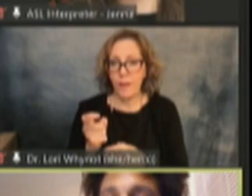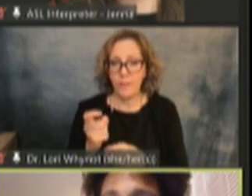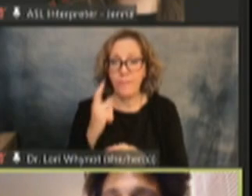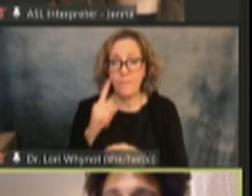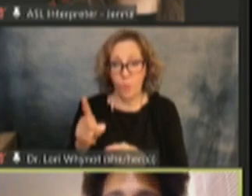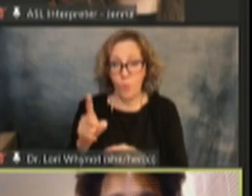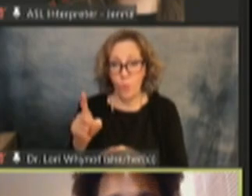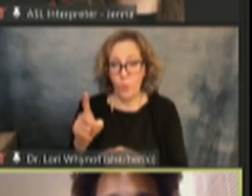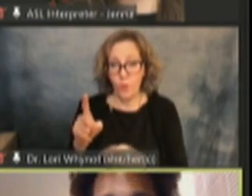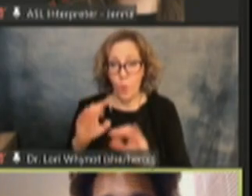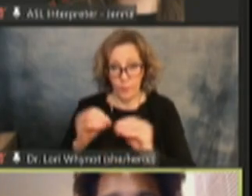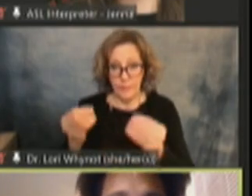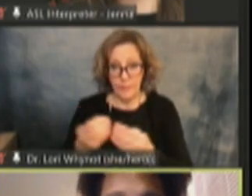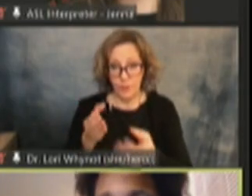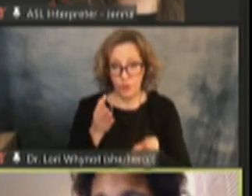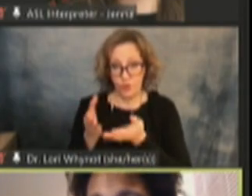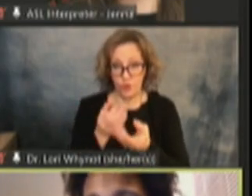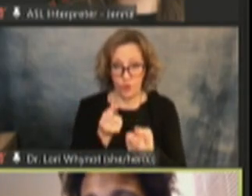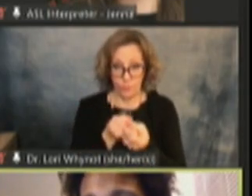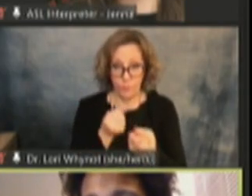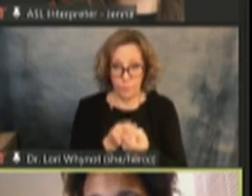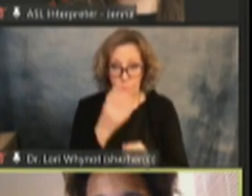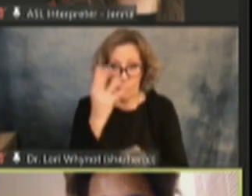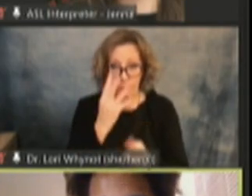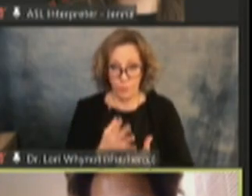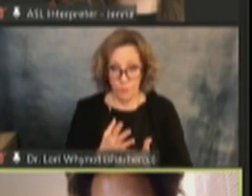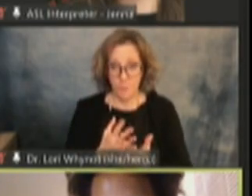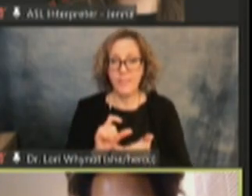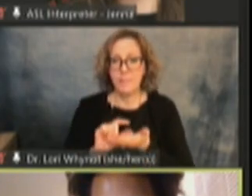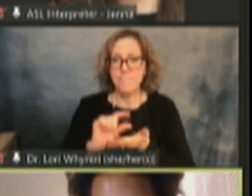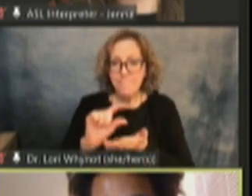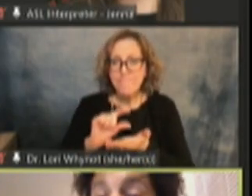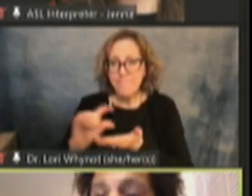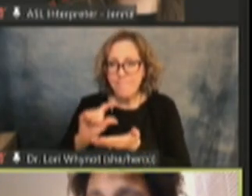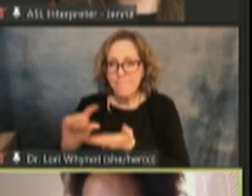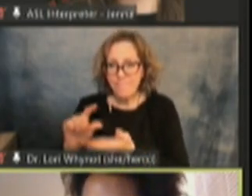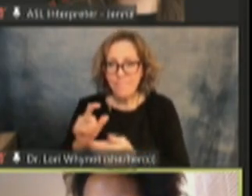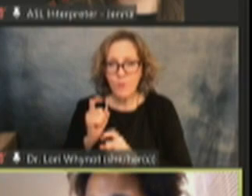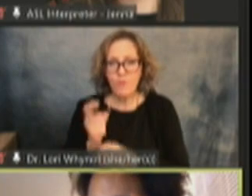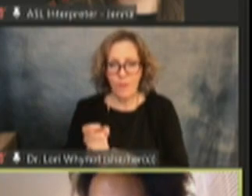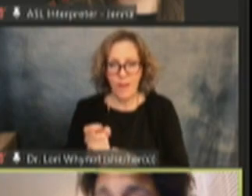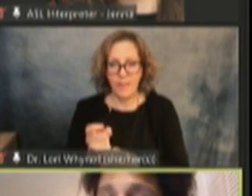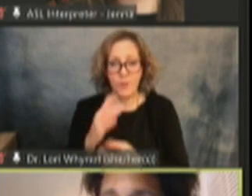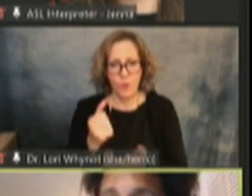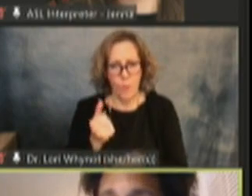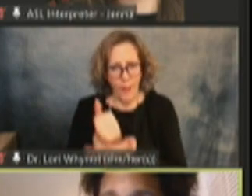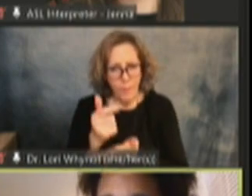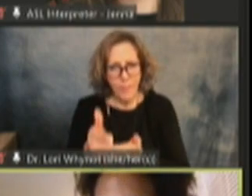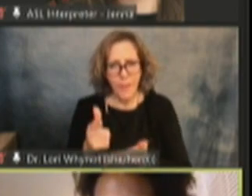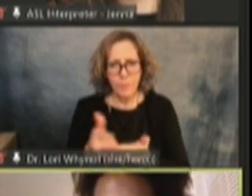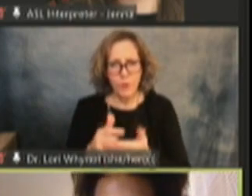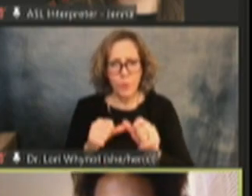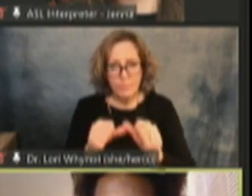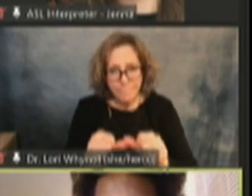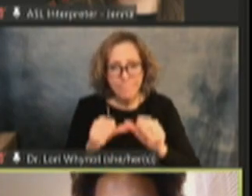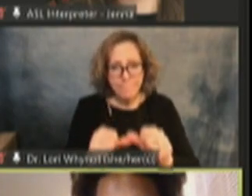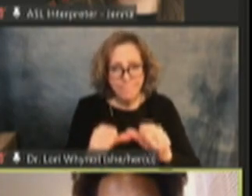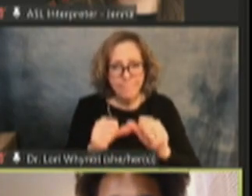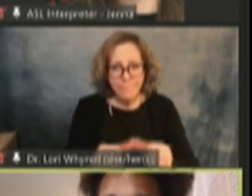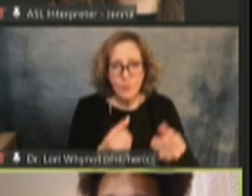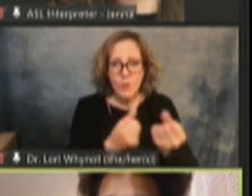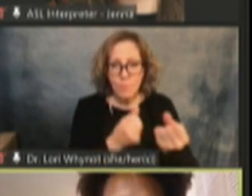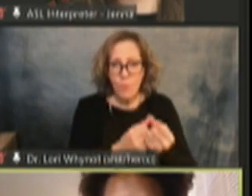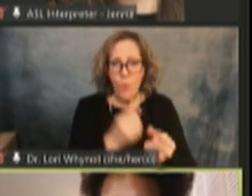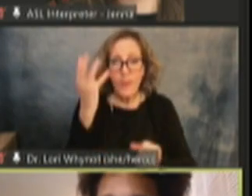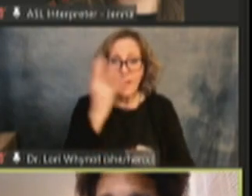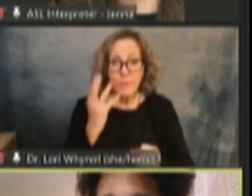that in itself helps them expand their capacity to continue to help immigrants. And last